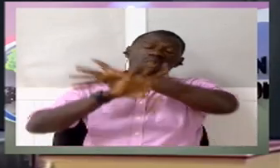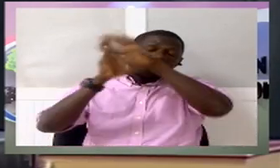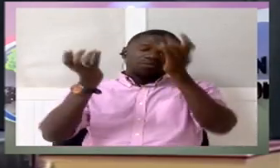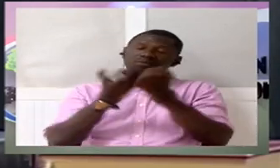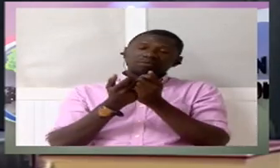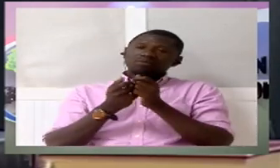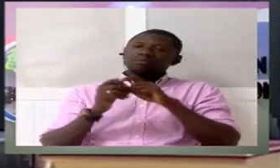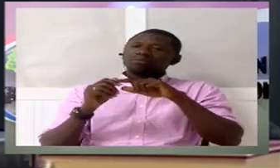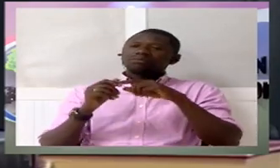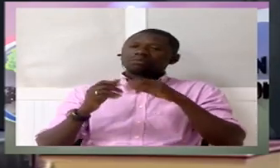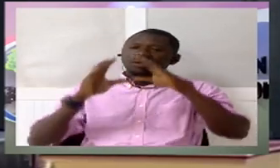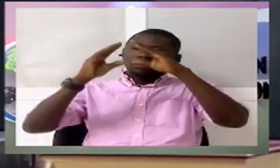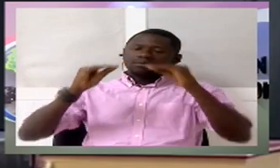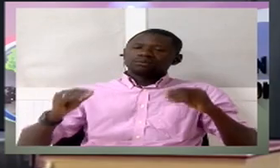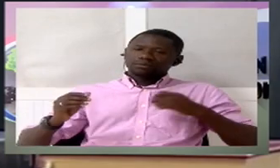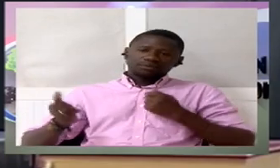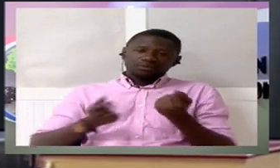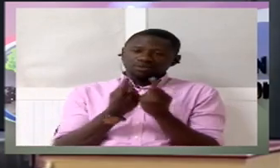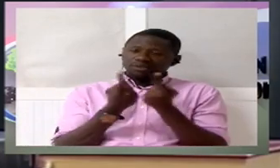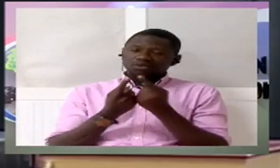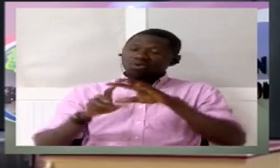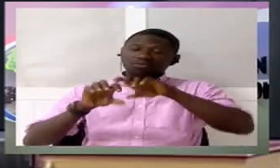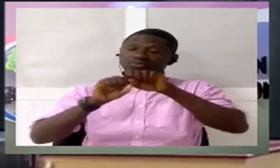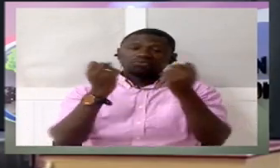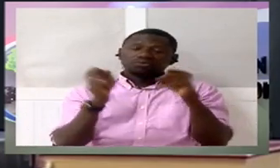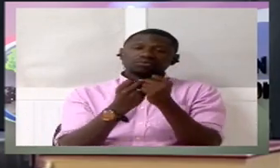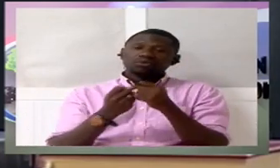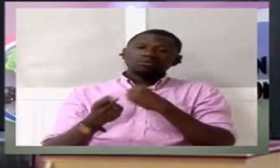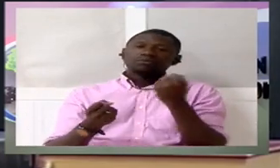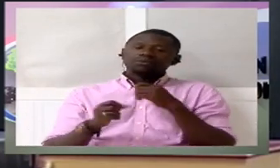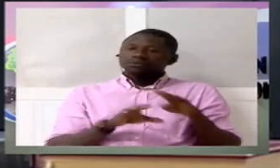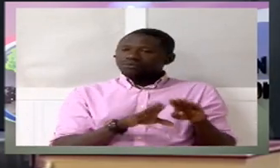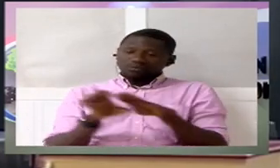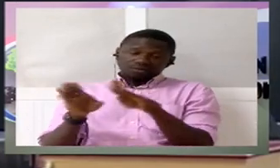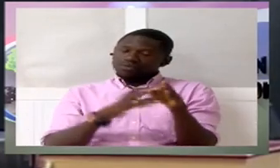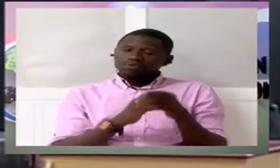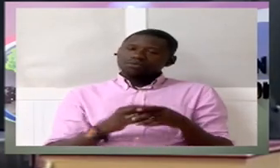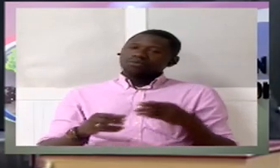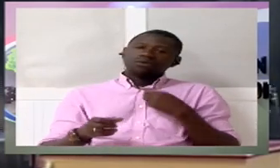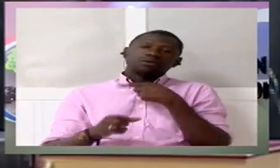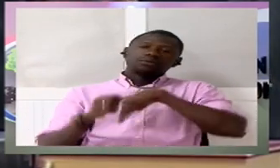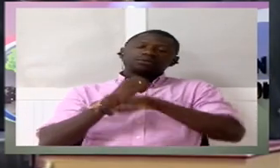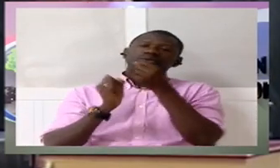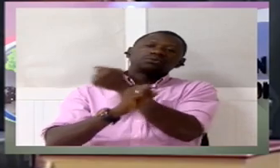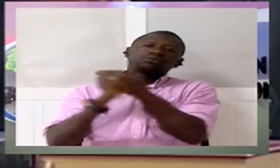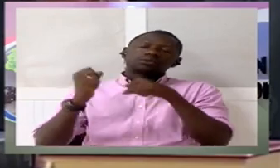household properties were destroyed. Because of the movement. Because of the movement. So I was in that